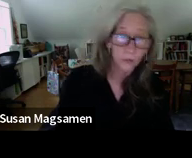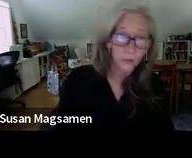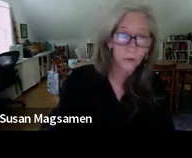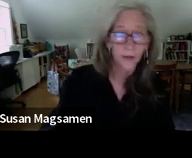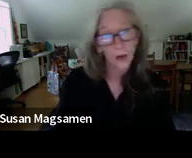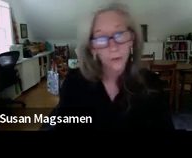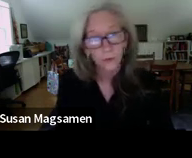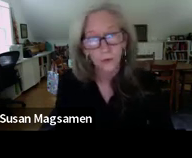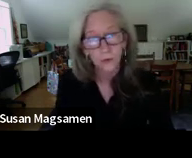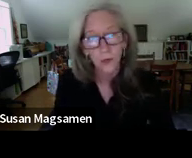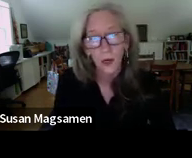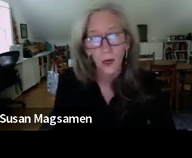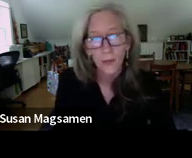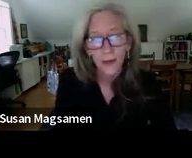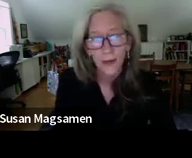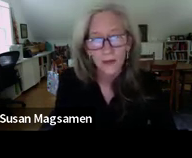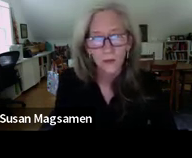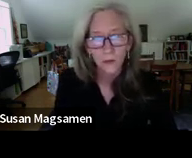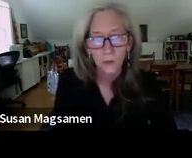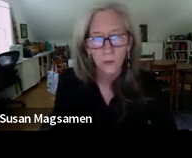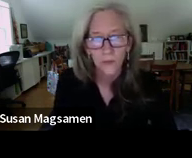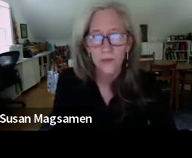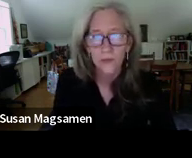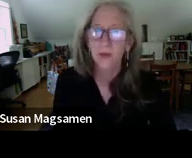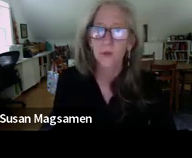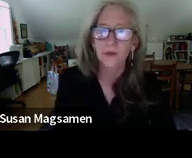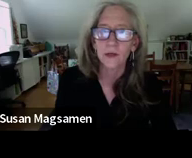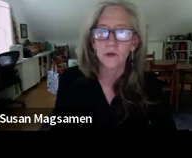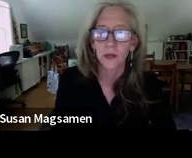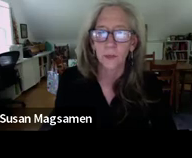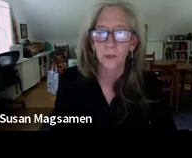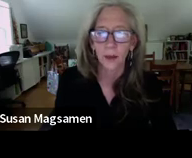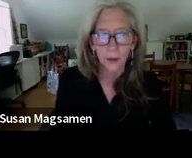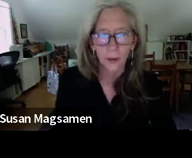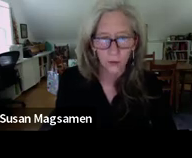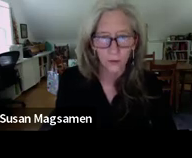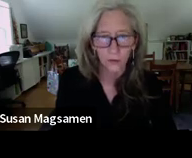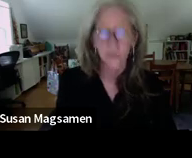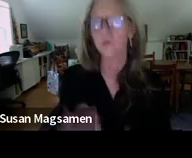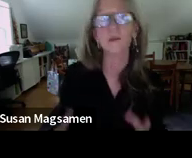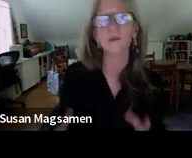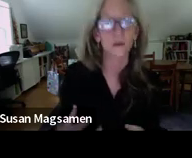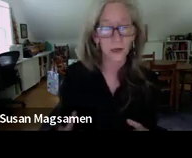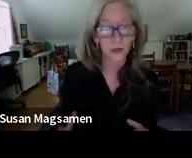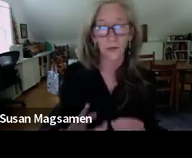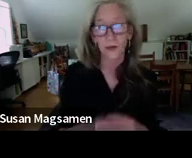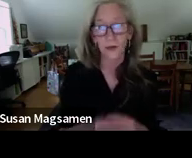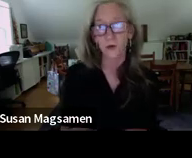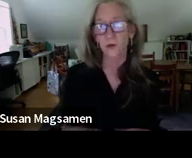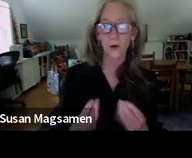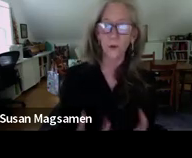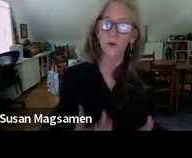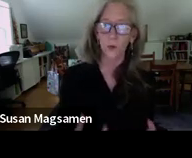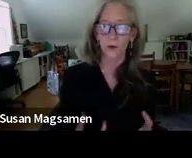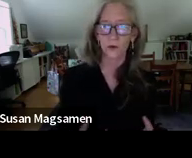like, what's beautiful and not beautiful. And it's also this place where you daydream and mind wander and you think to yourself.